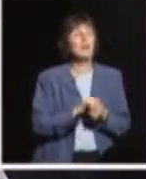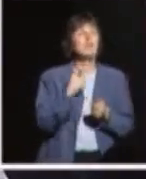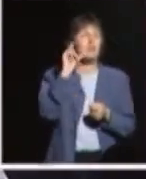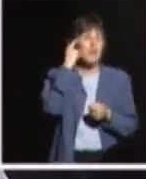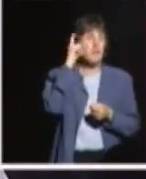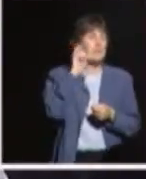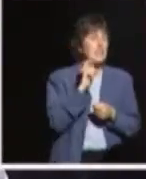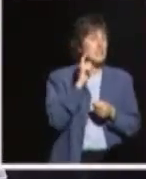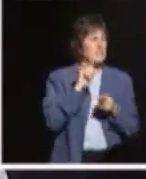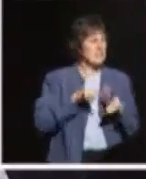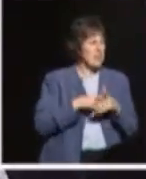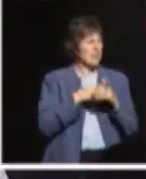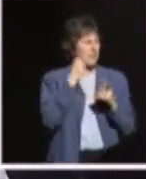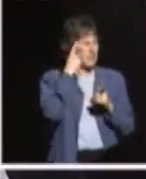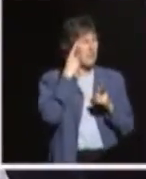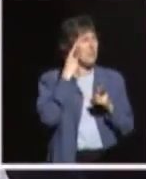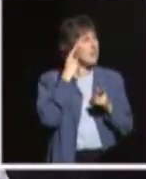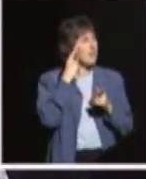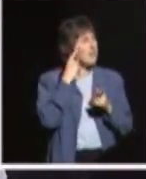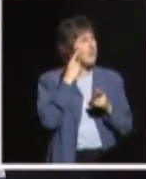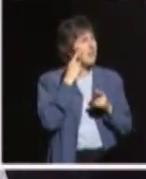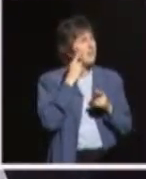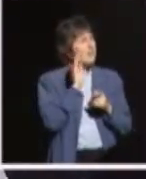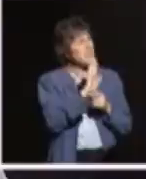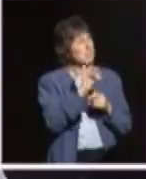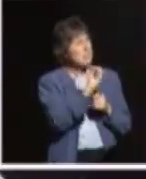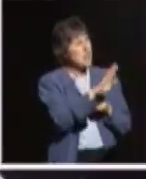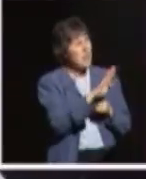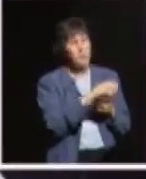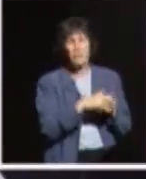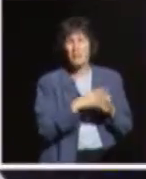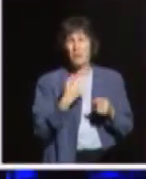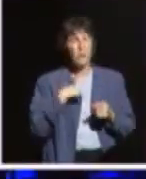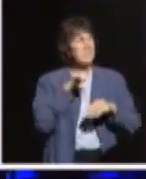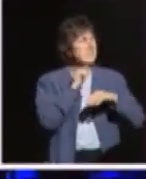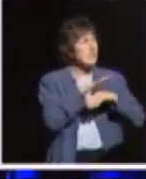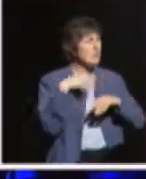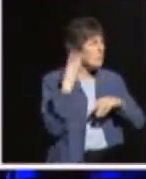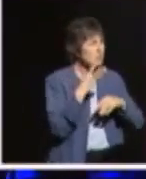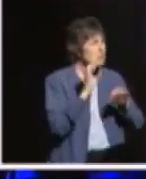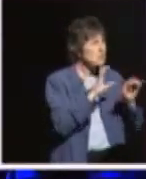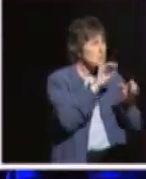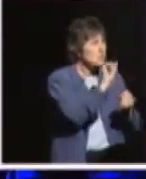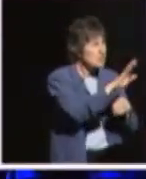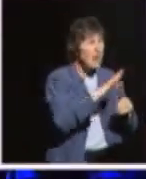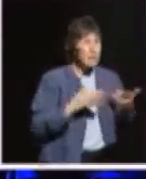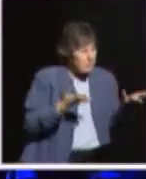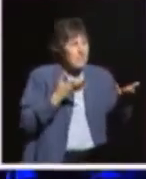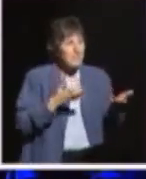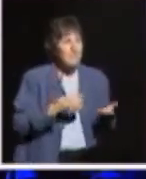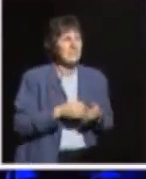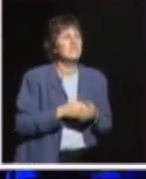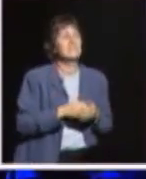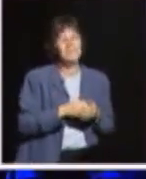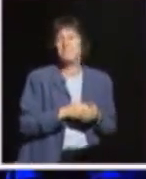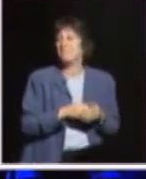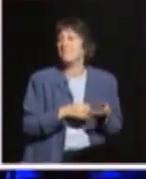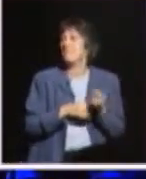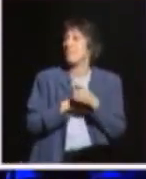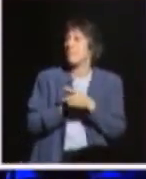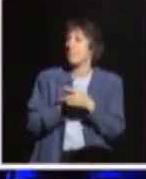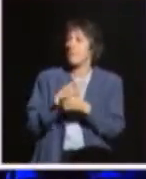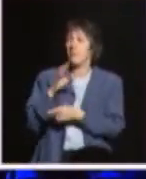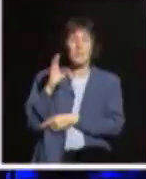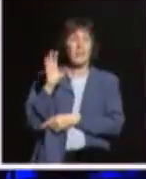what your job is. That's what we sent you there for. Do your job. Mr. Maffei. Yes, the legislation that the